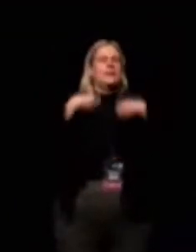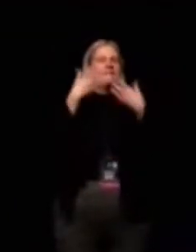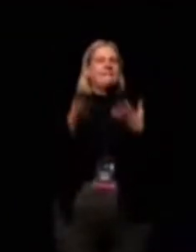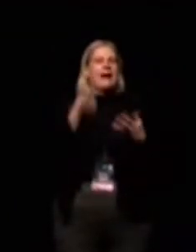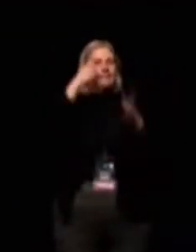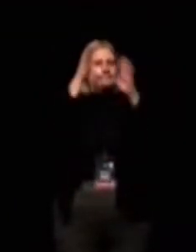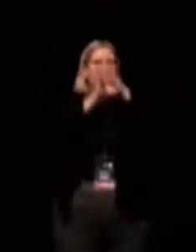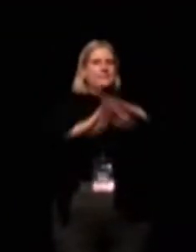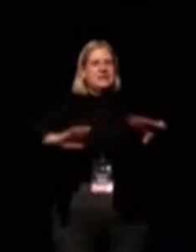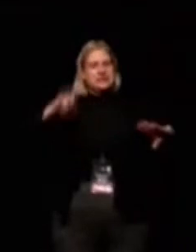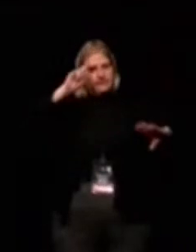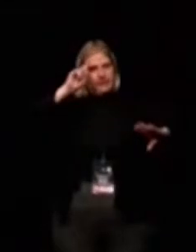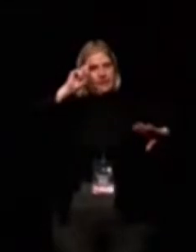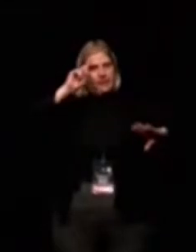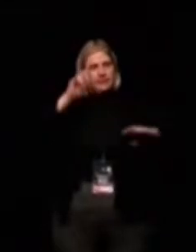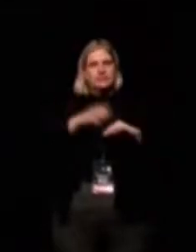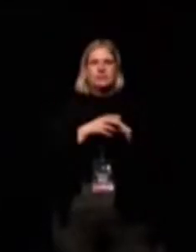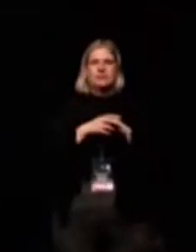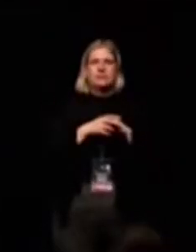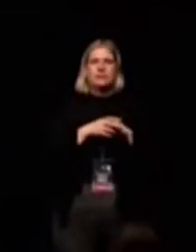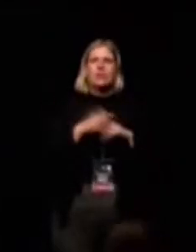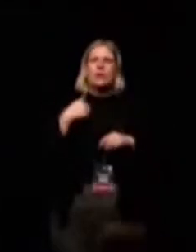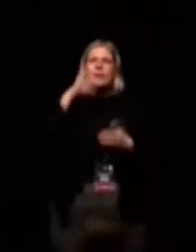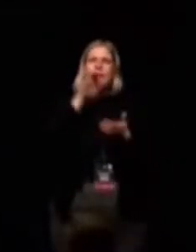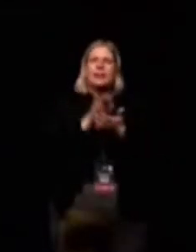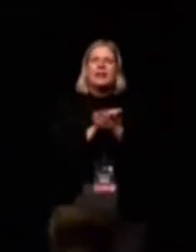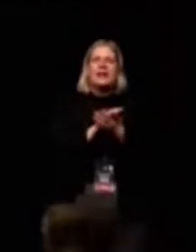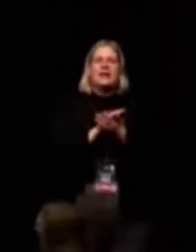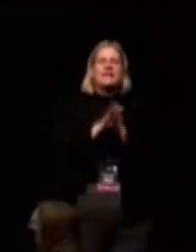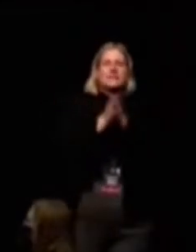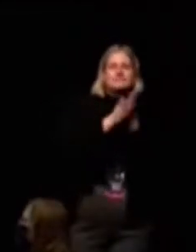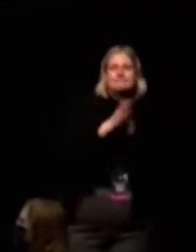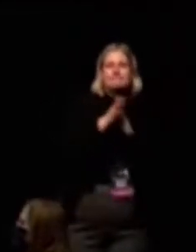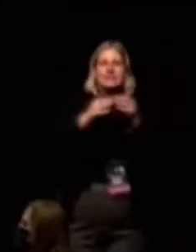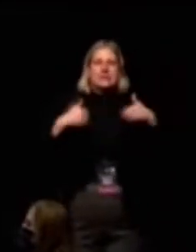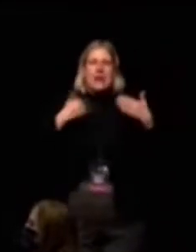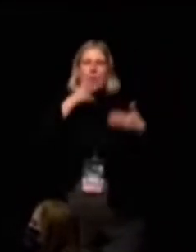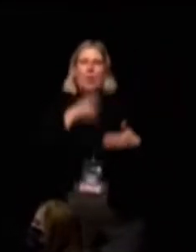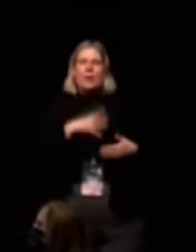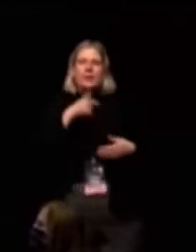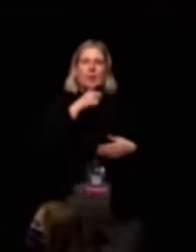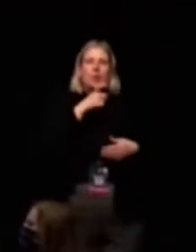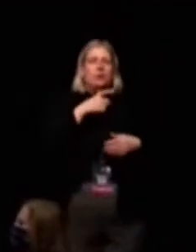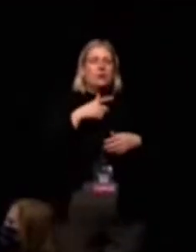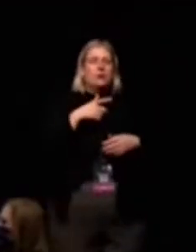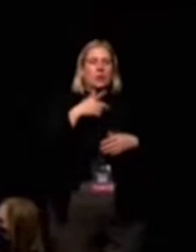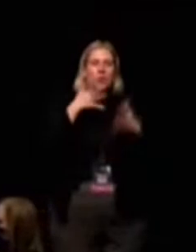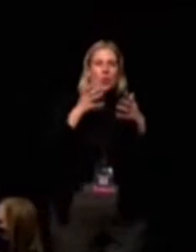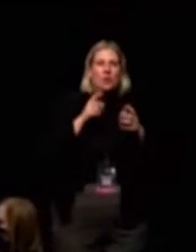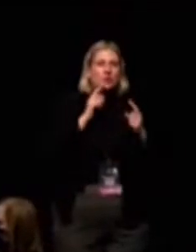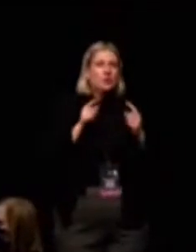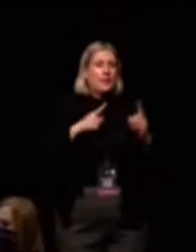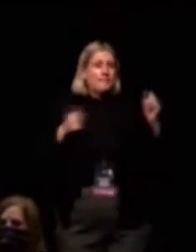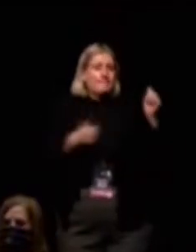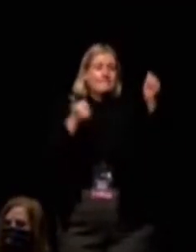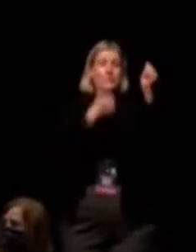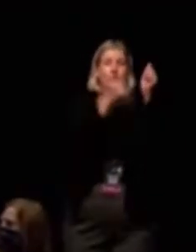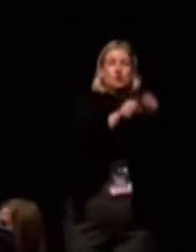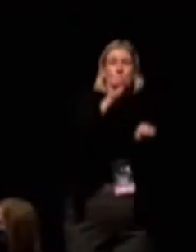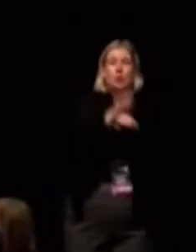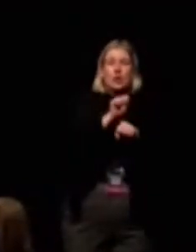in equality that empowers ambitious young women to have careers without fear of discrimination, sexual harassment,